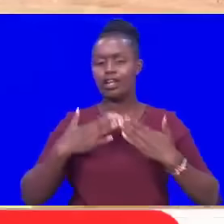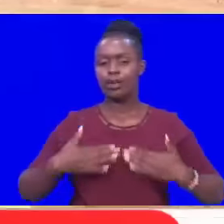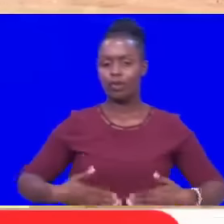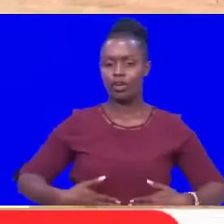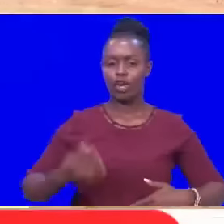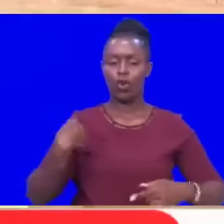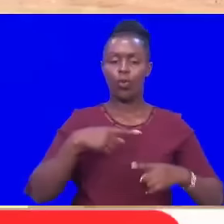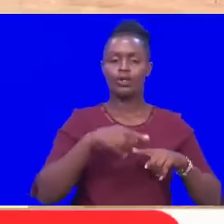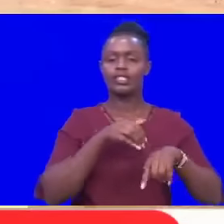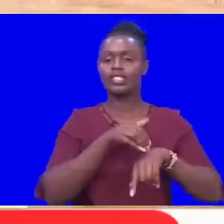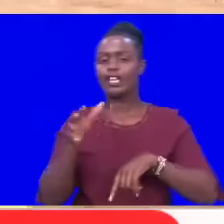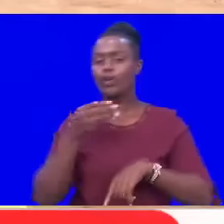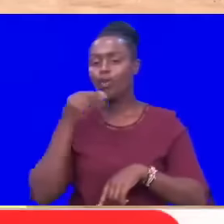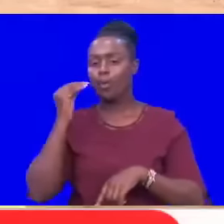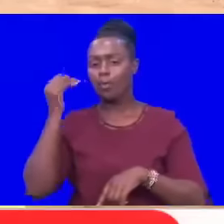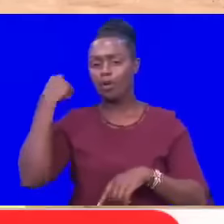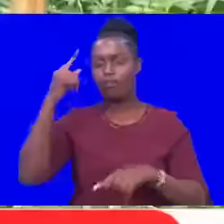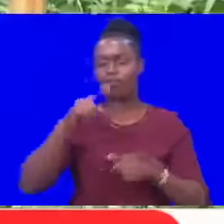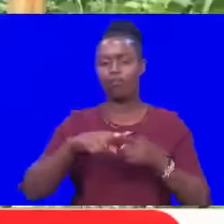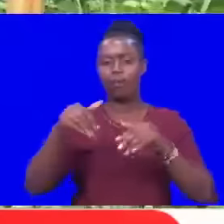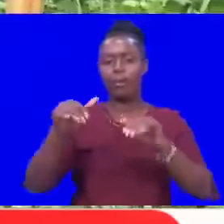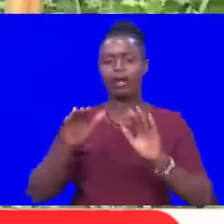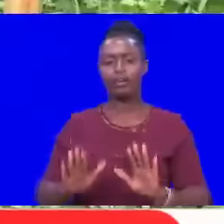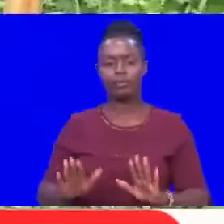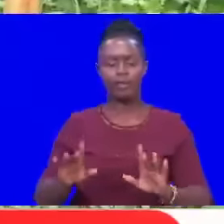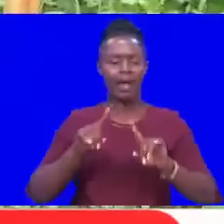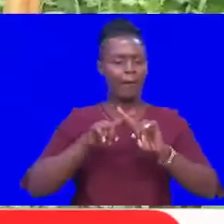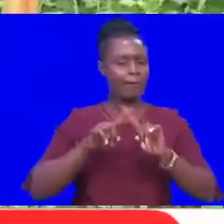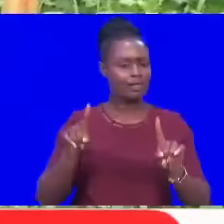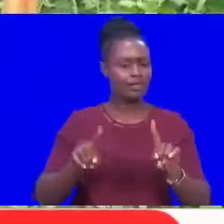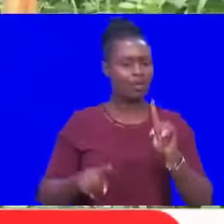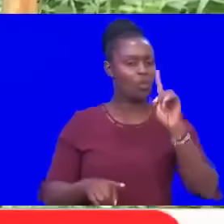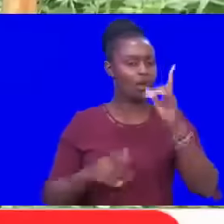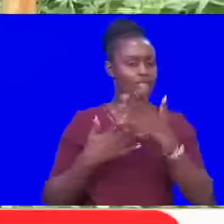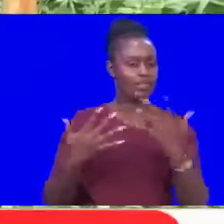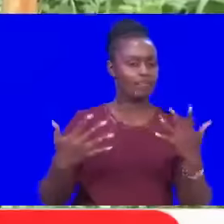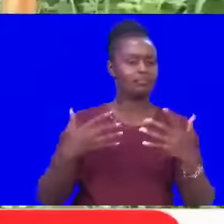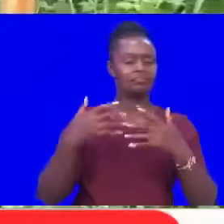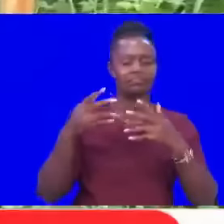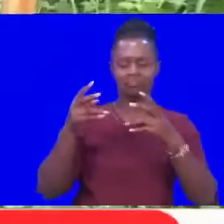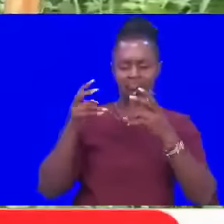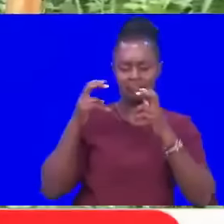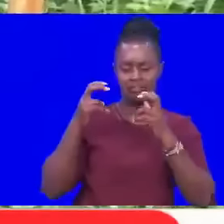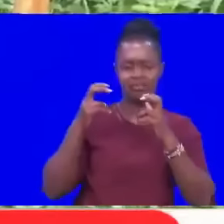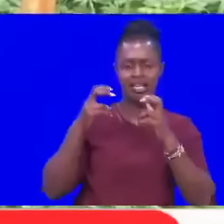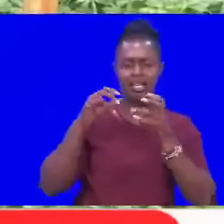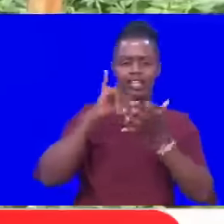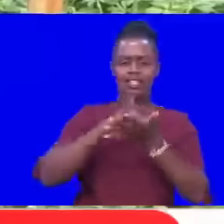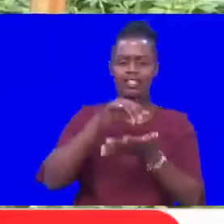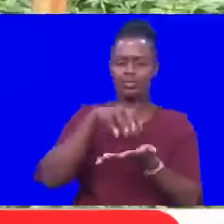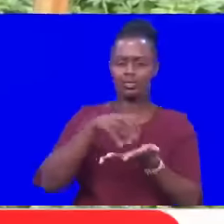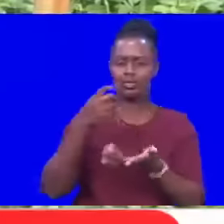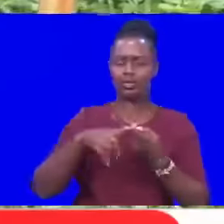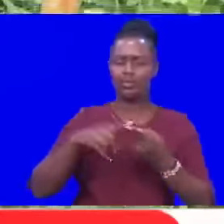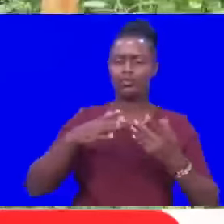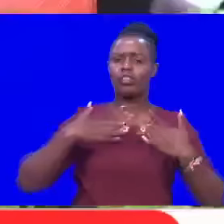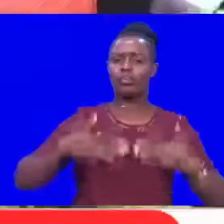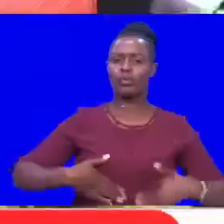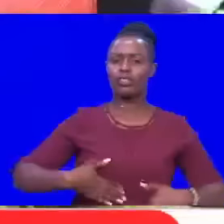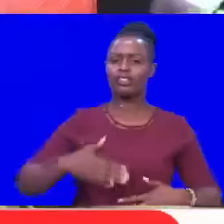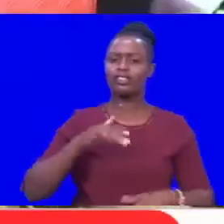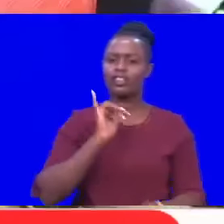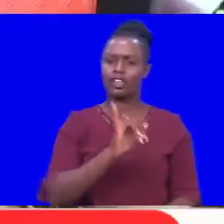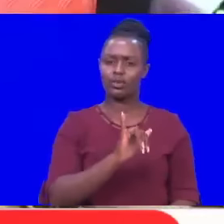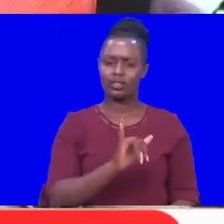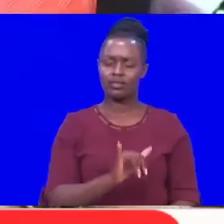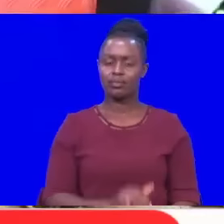transferred back home for burial. However, one thing drew their attention: the condition of the dead girl's body. Na